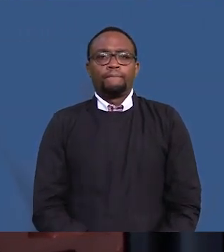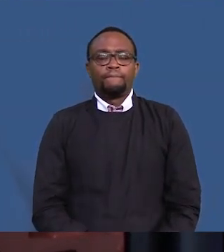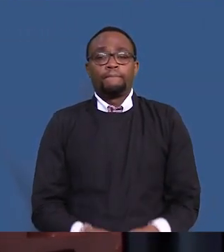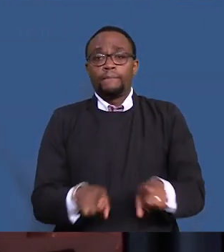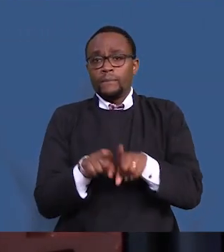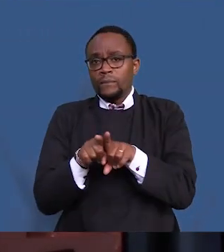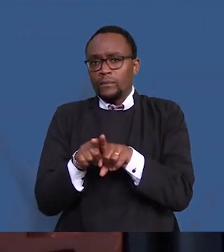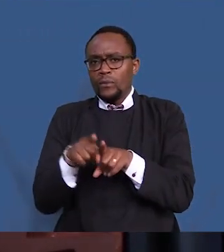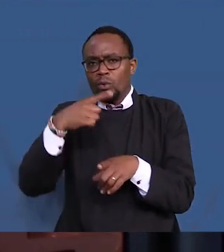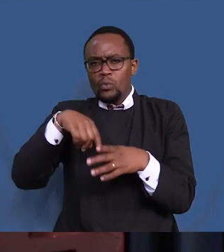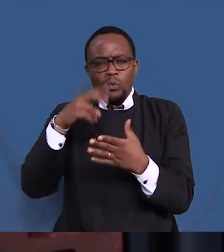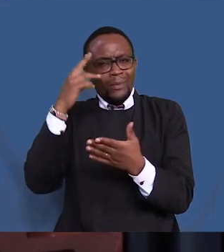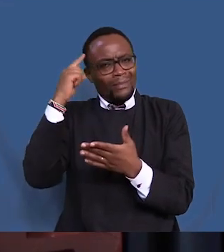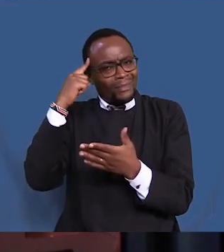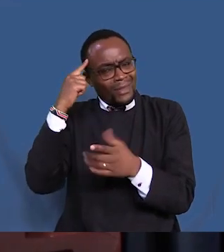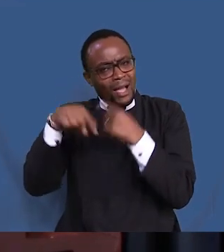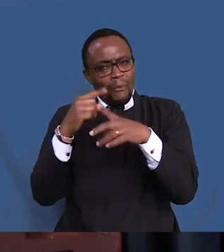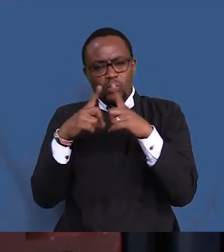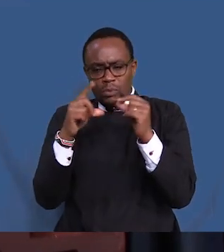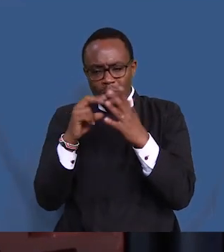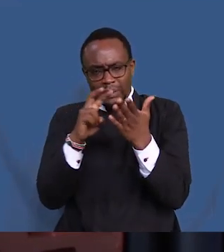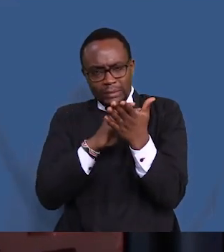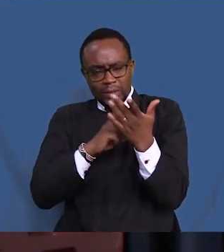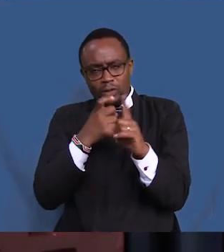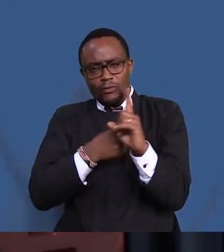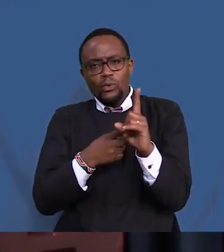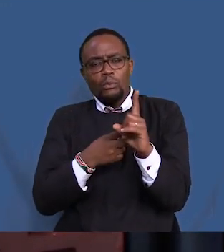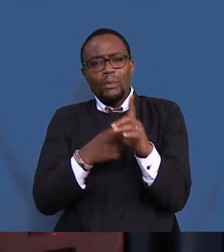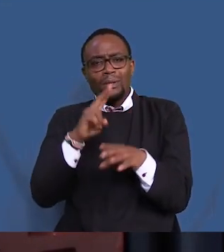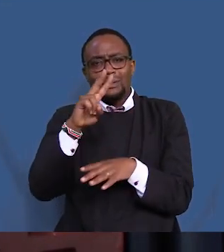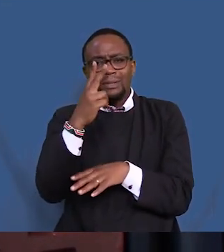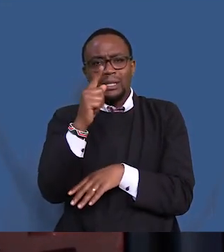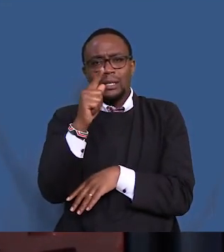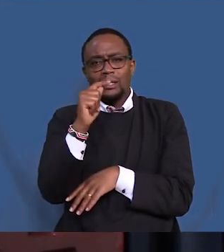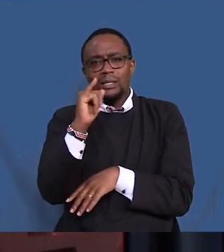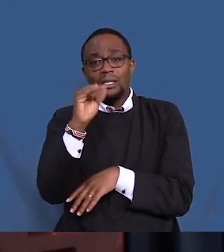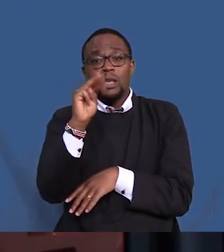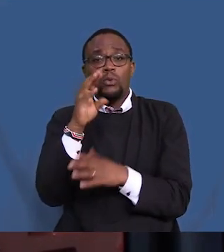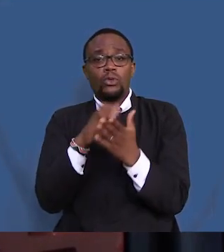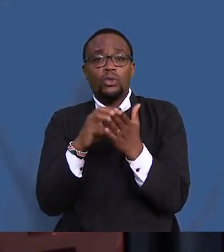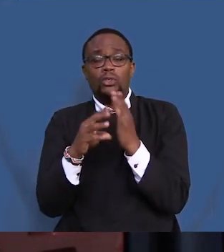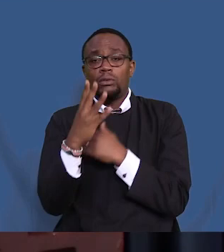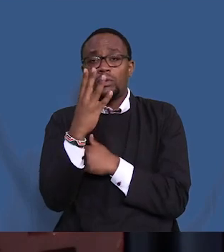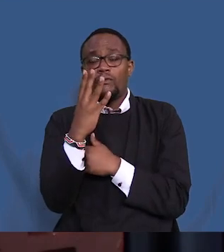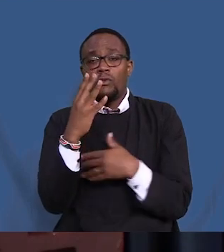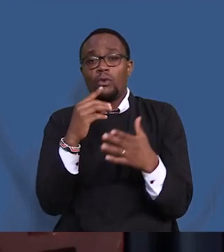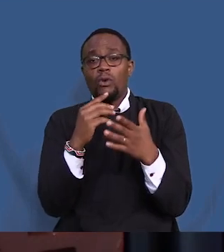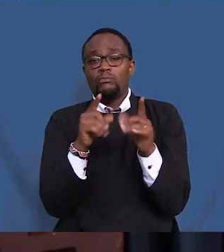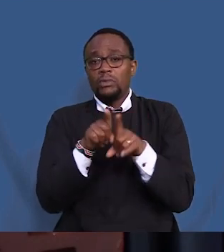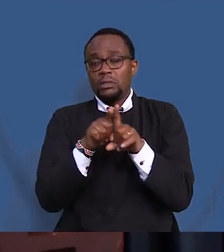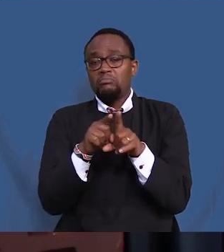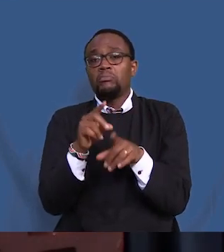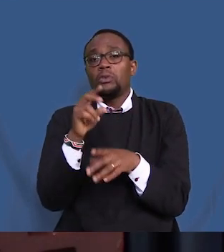As we meditate on the words that have been read from the book of 2 Timothy chapter 4 and chapter